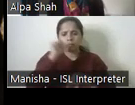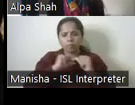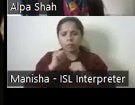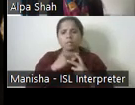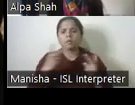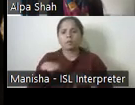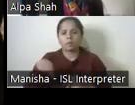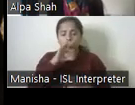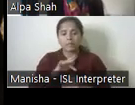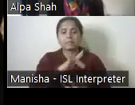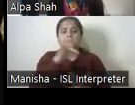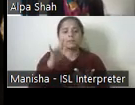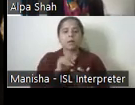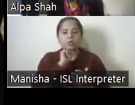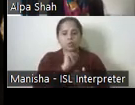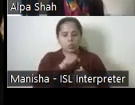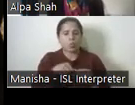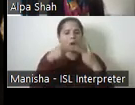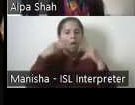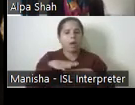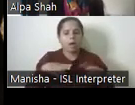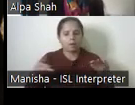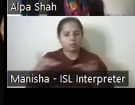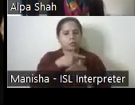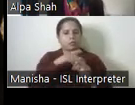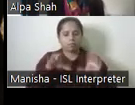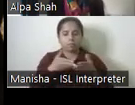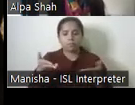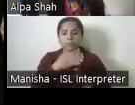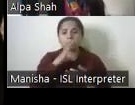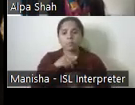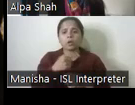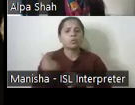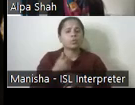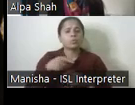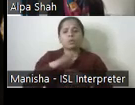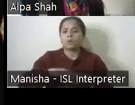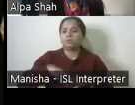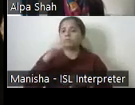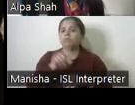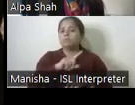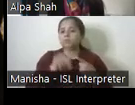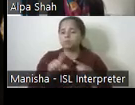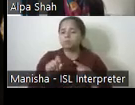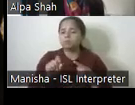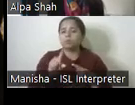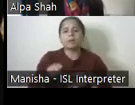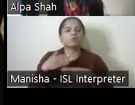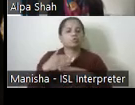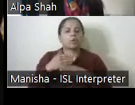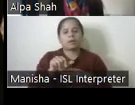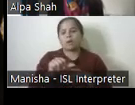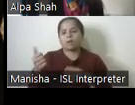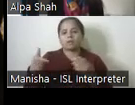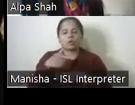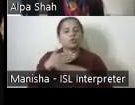are a central part of Adivasi sociality. And this consumption is first and foremost about sharing with others, not